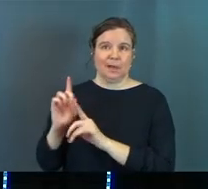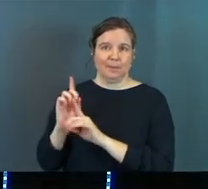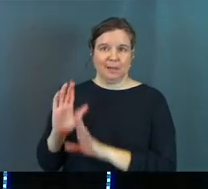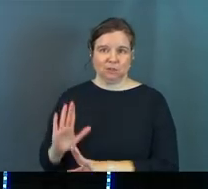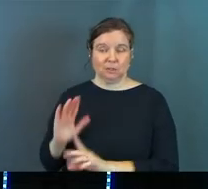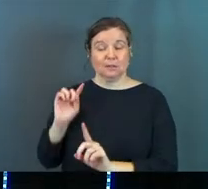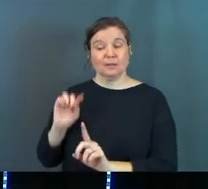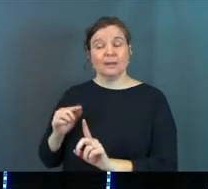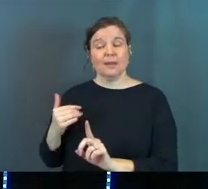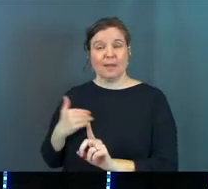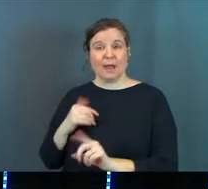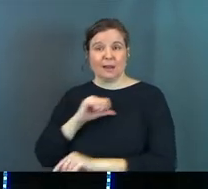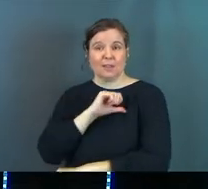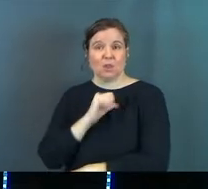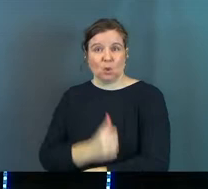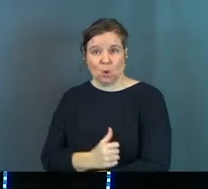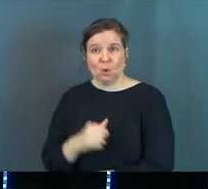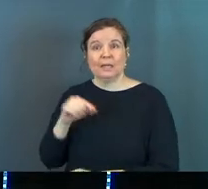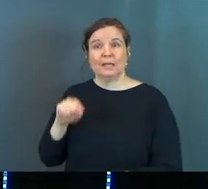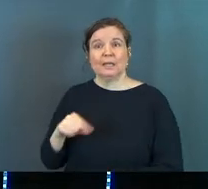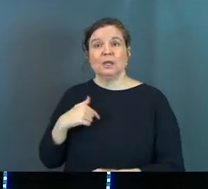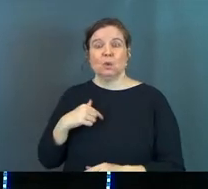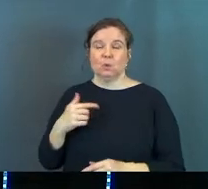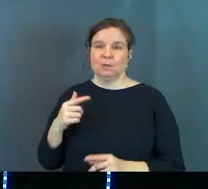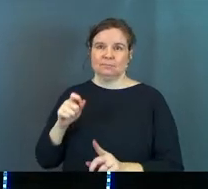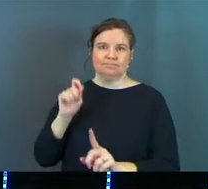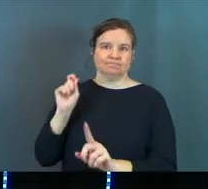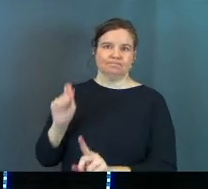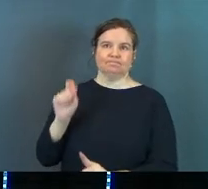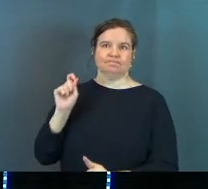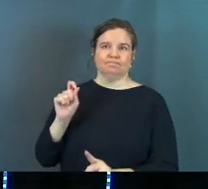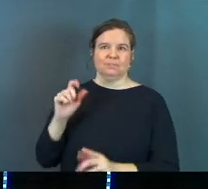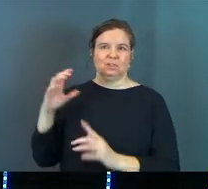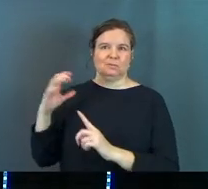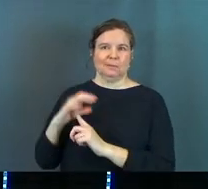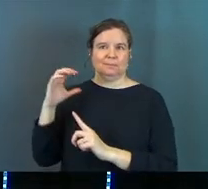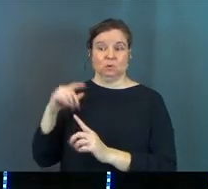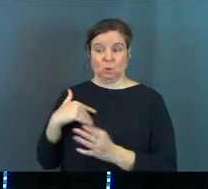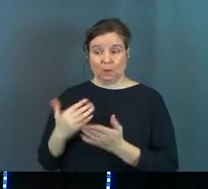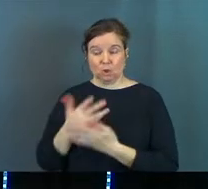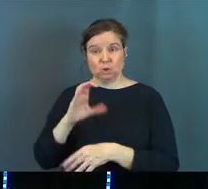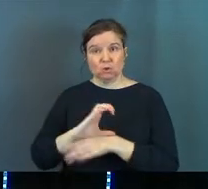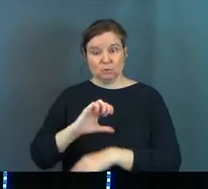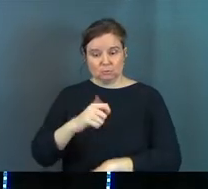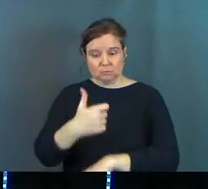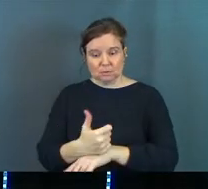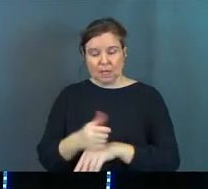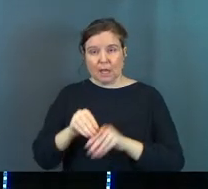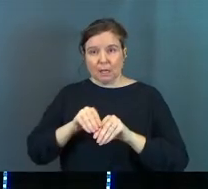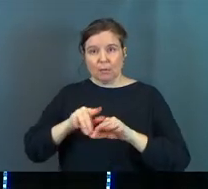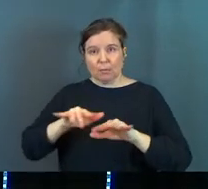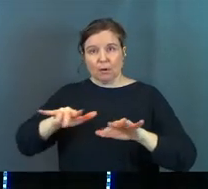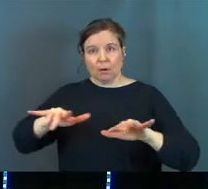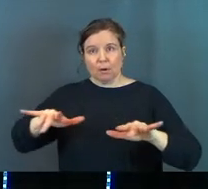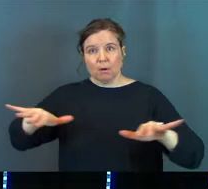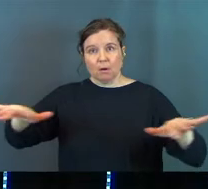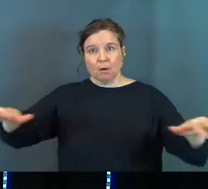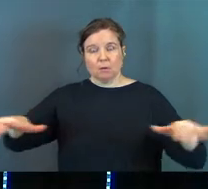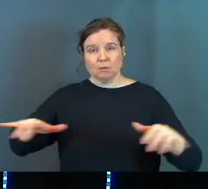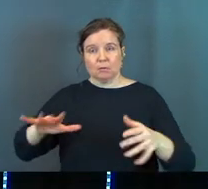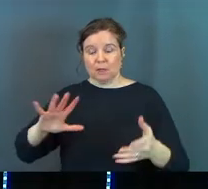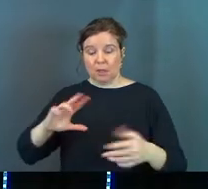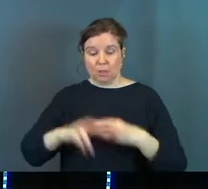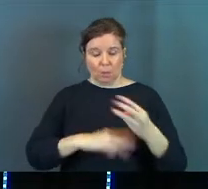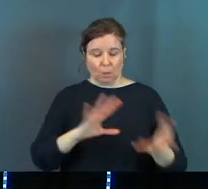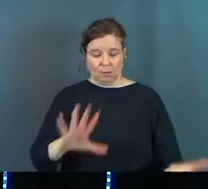Okay, he had the authority. He was it. So as the new church is starting, as it's spreading across the ancient world, turning